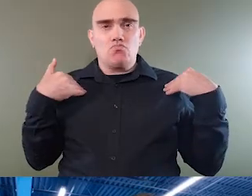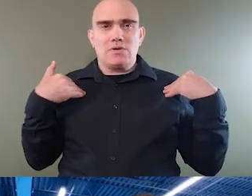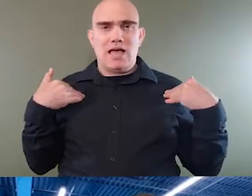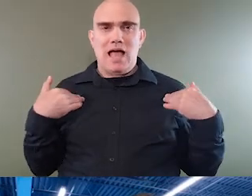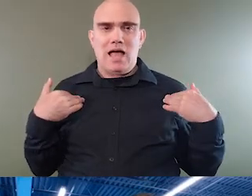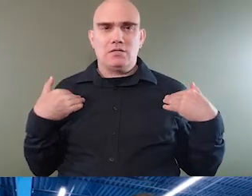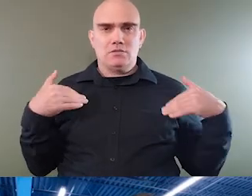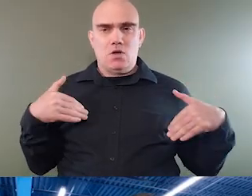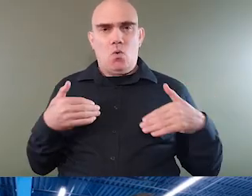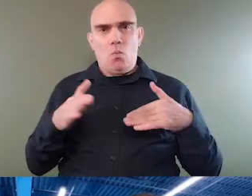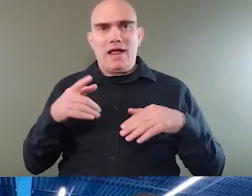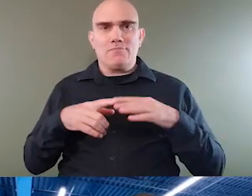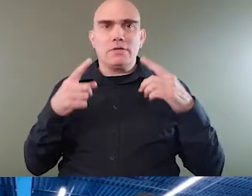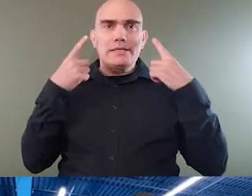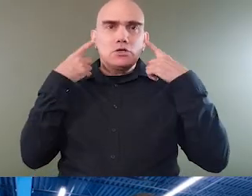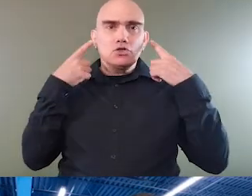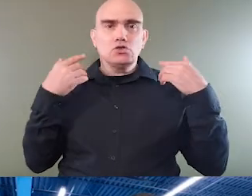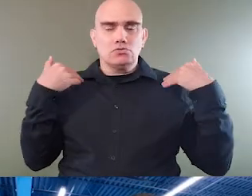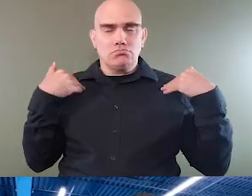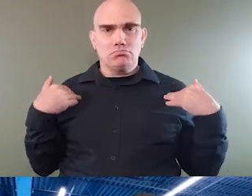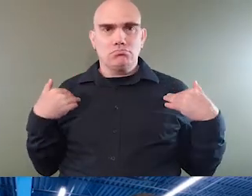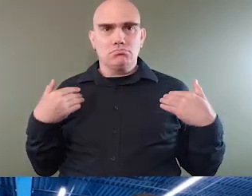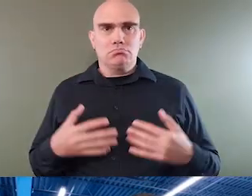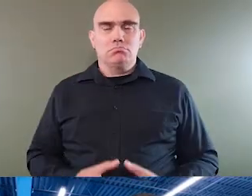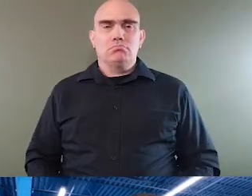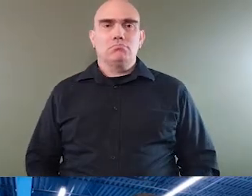relax away from your ears.